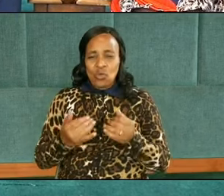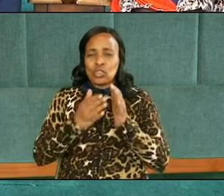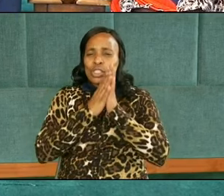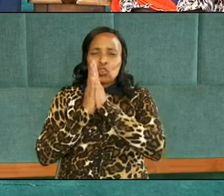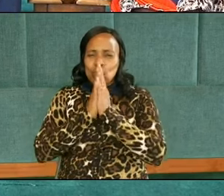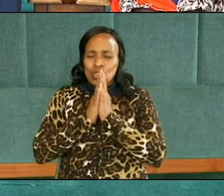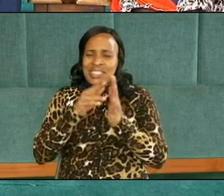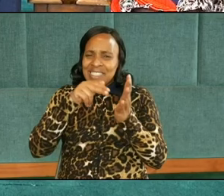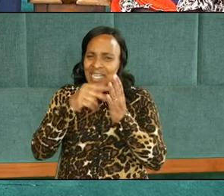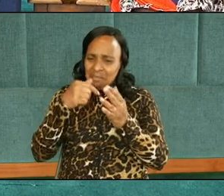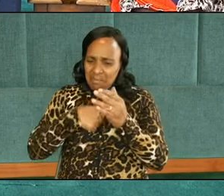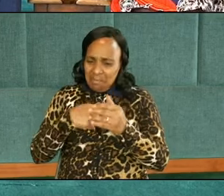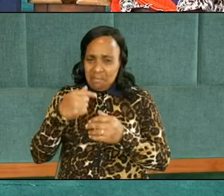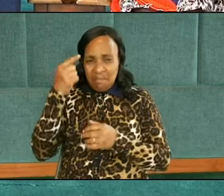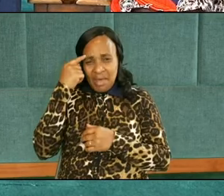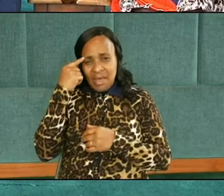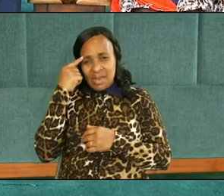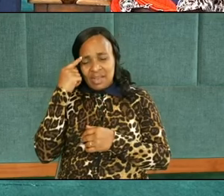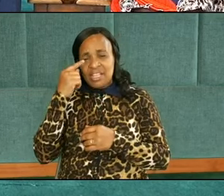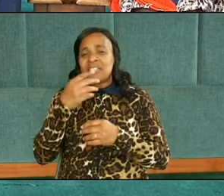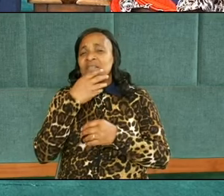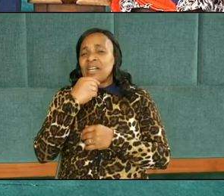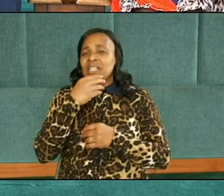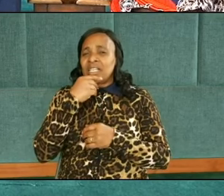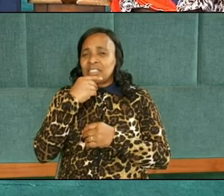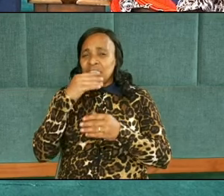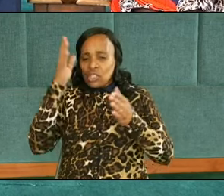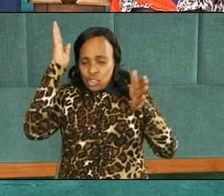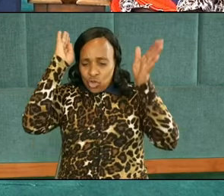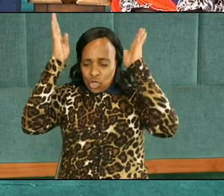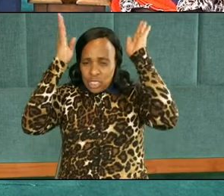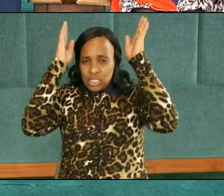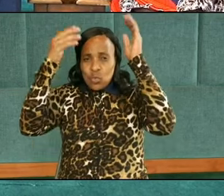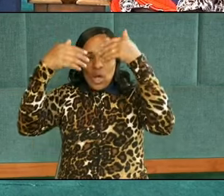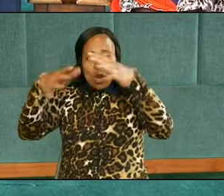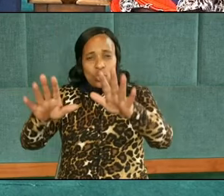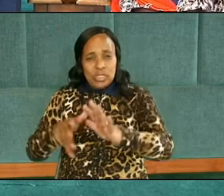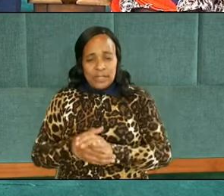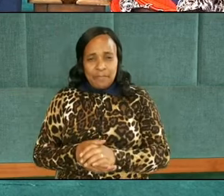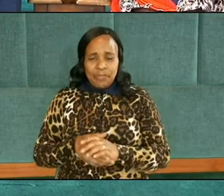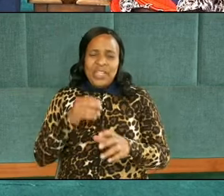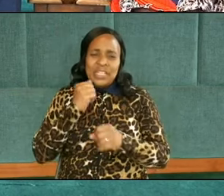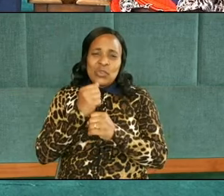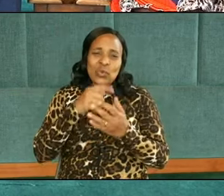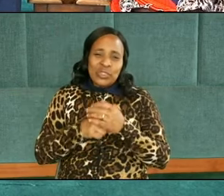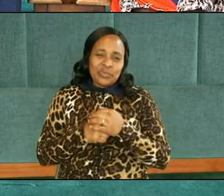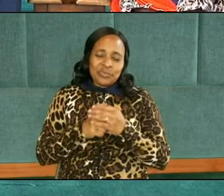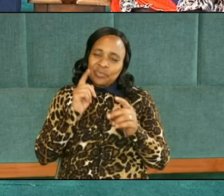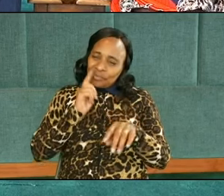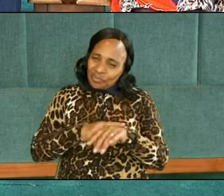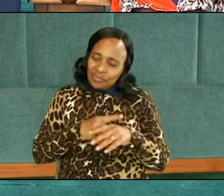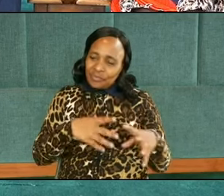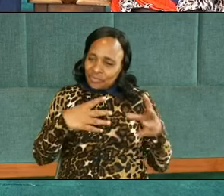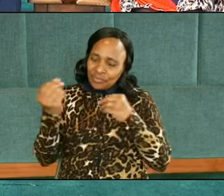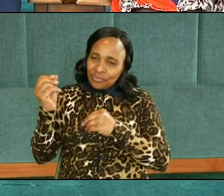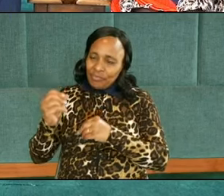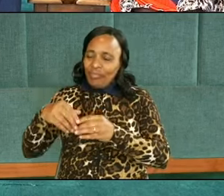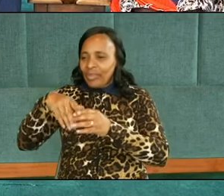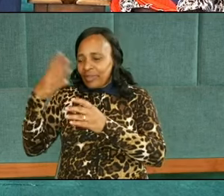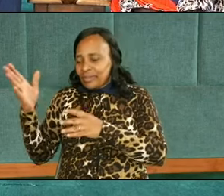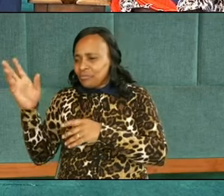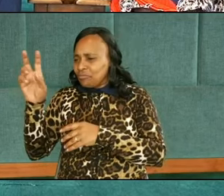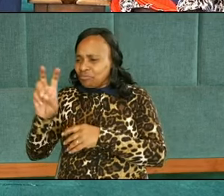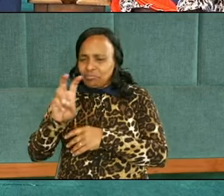mind is a time where his father's donkeys were lost. And what he did is he went out and he searched for